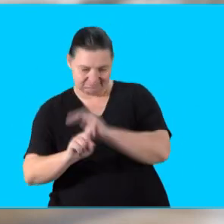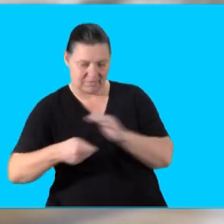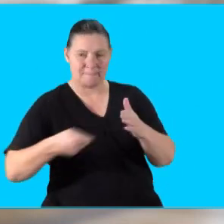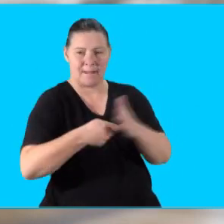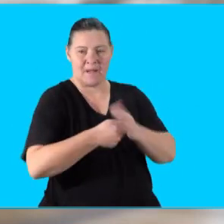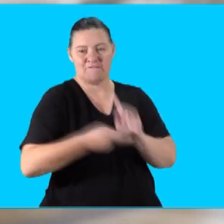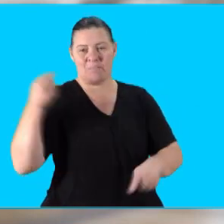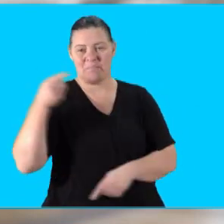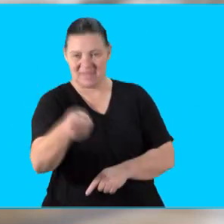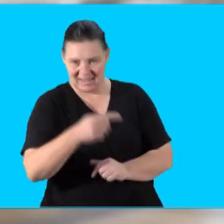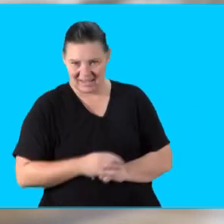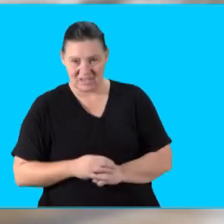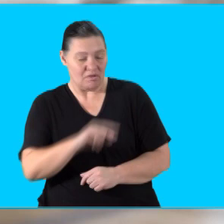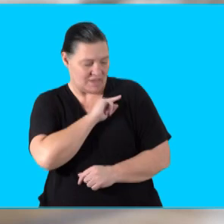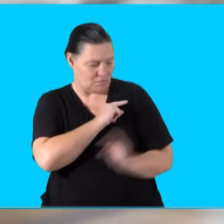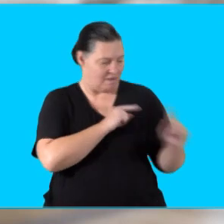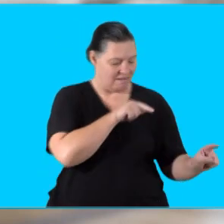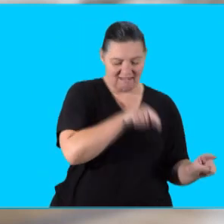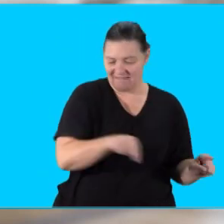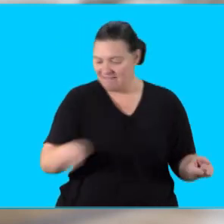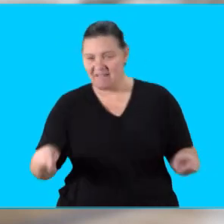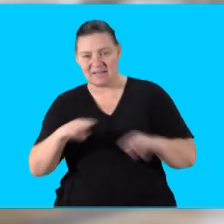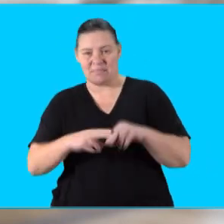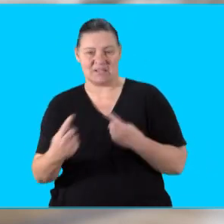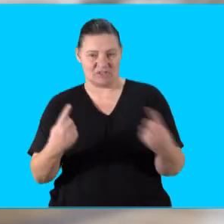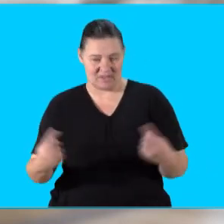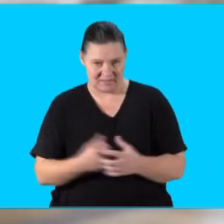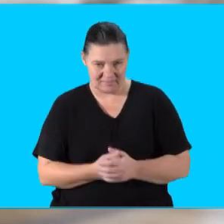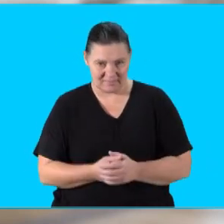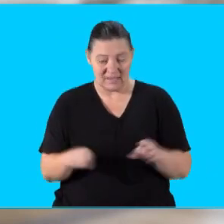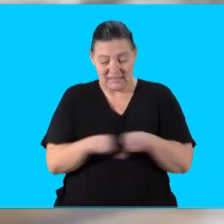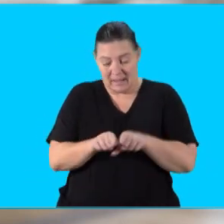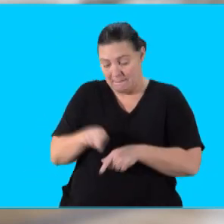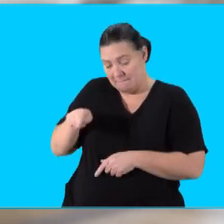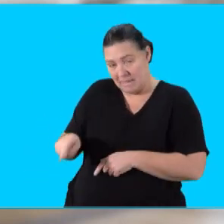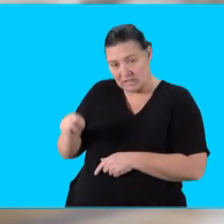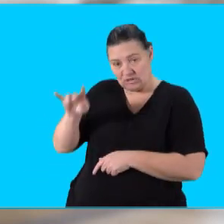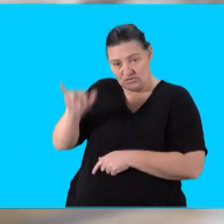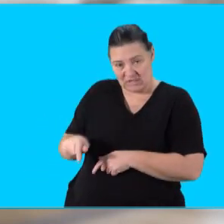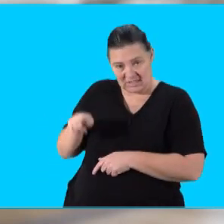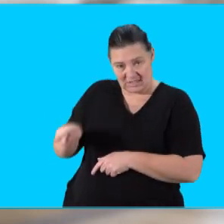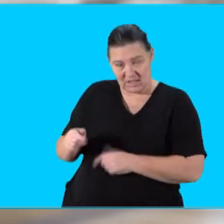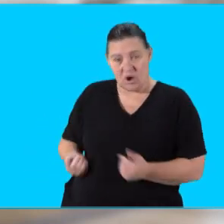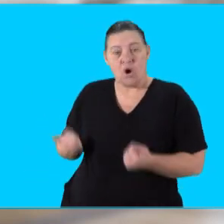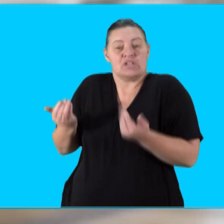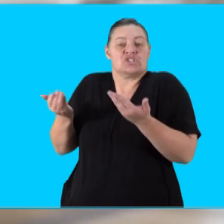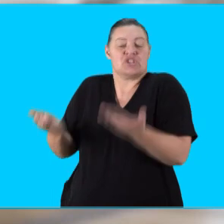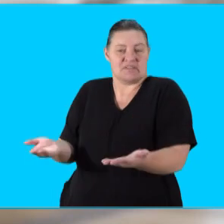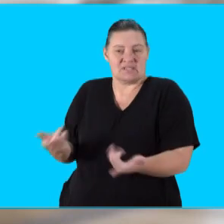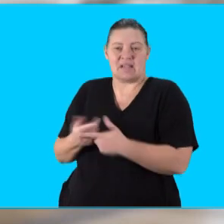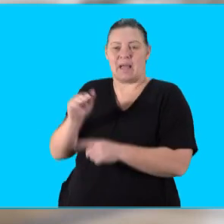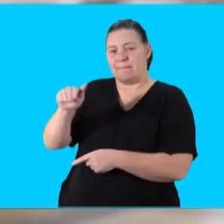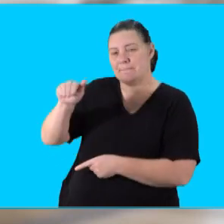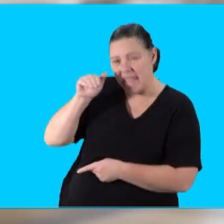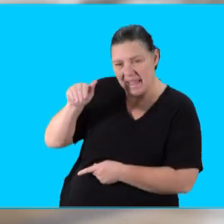different places. So they depend on each other. For instance, the tertiary sector obviously offers the services